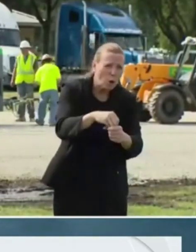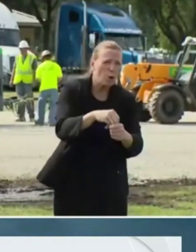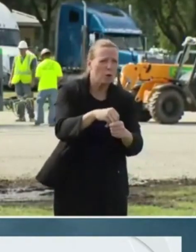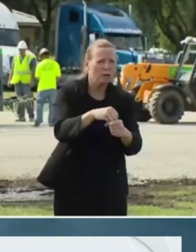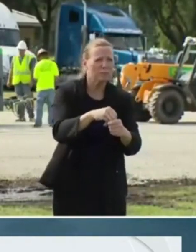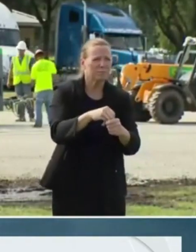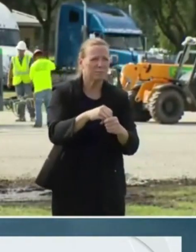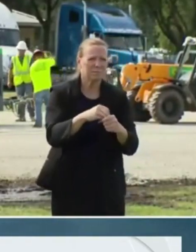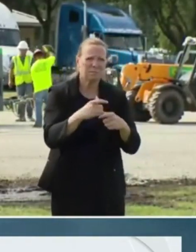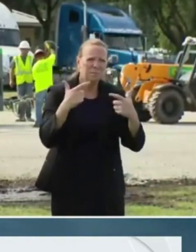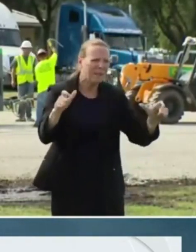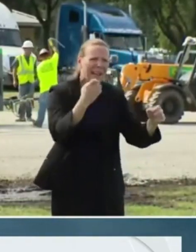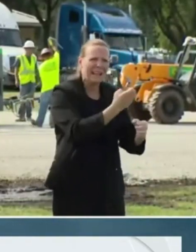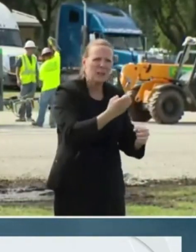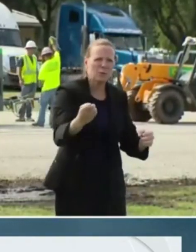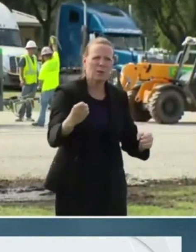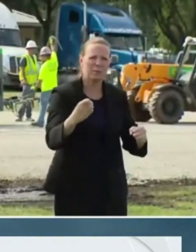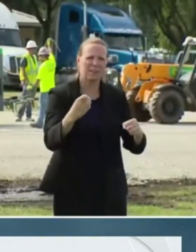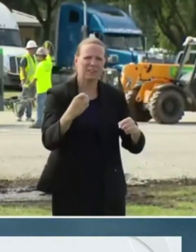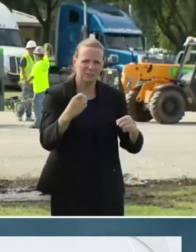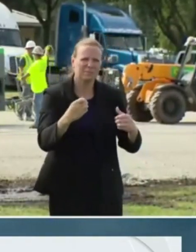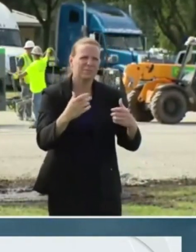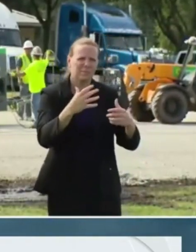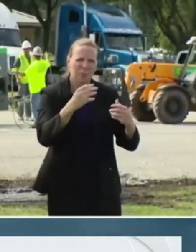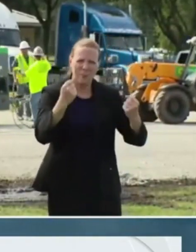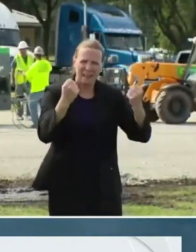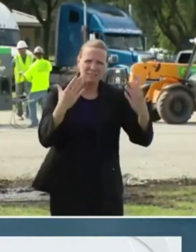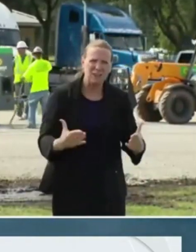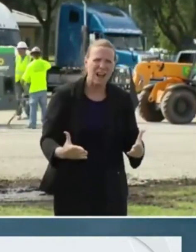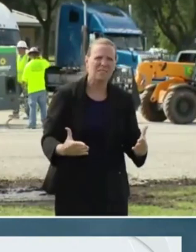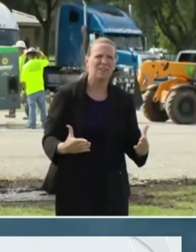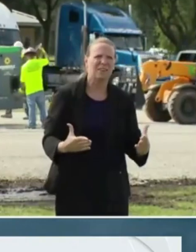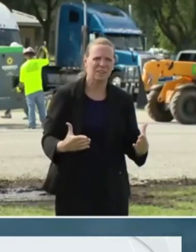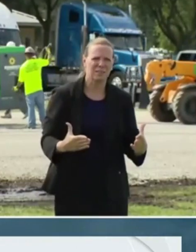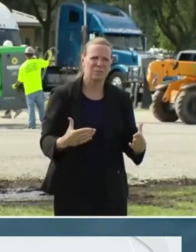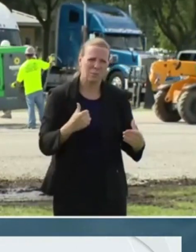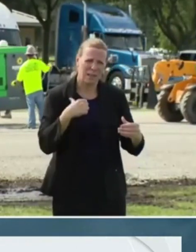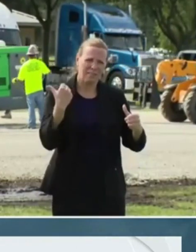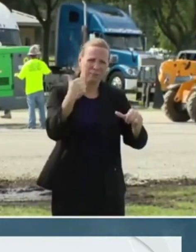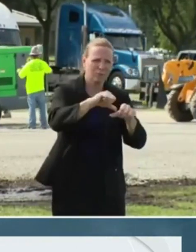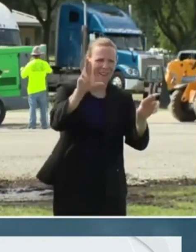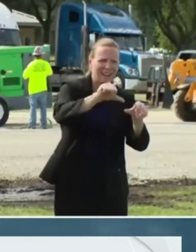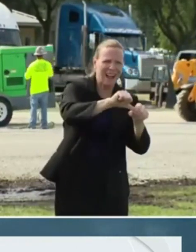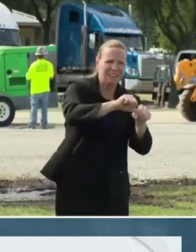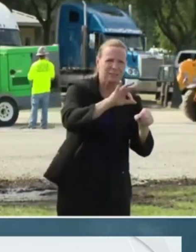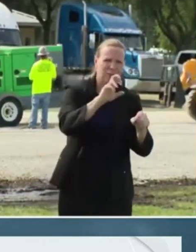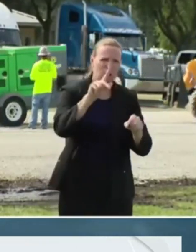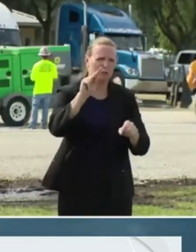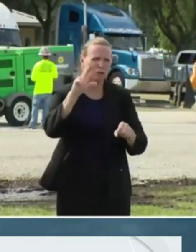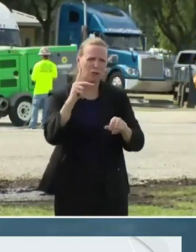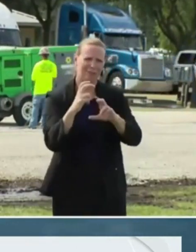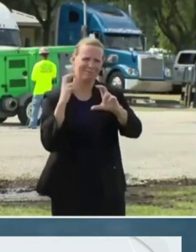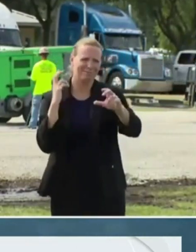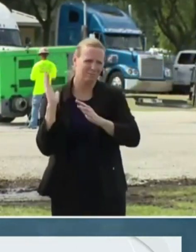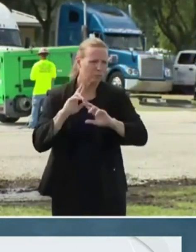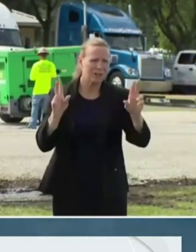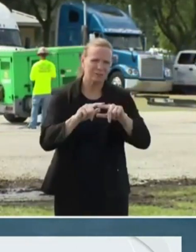pump crews, and drivers. Fuel trucks are also here to be deployed as